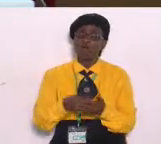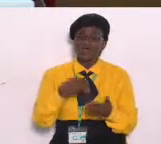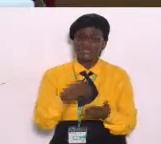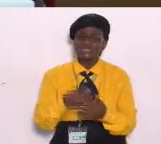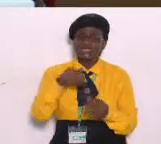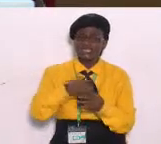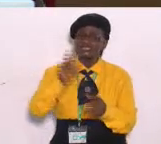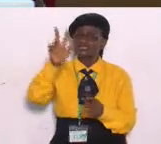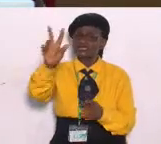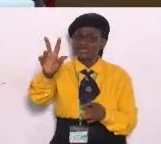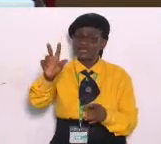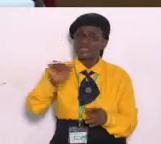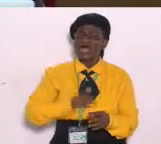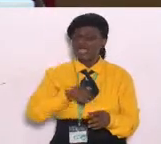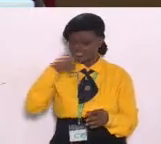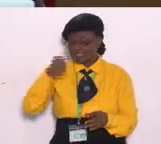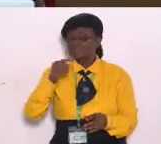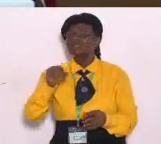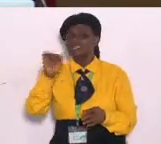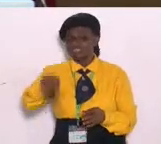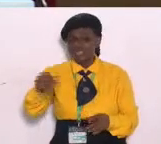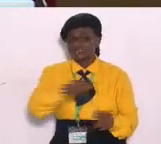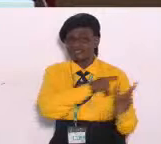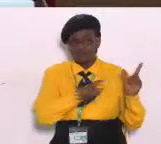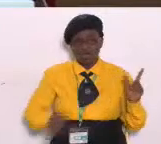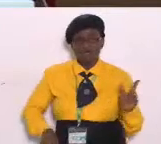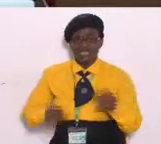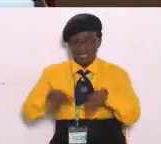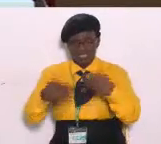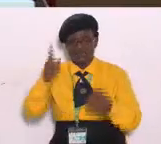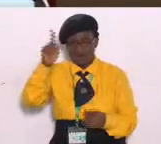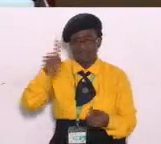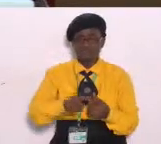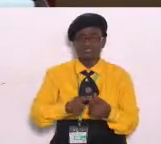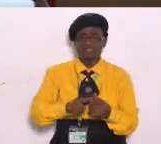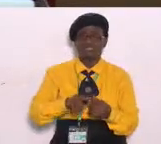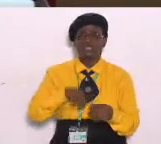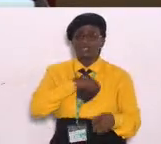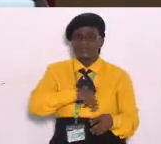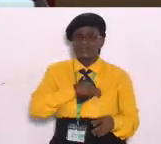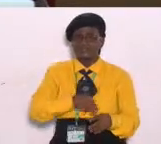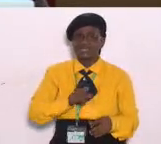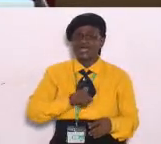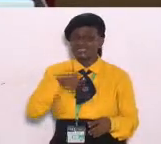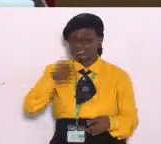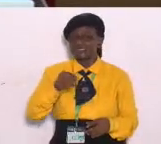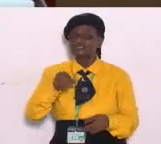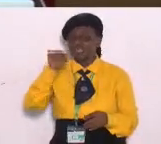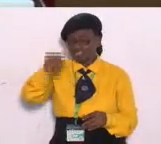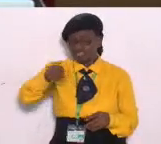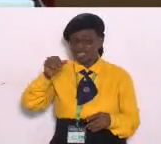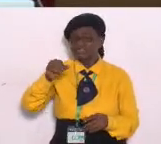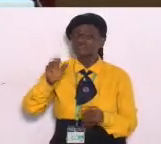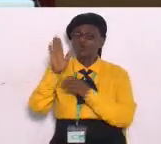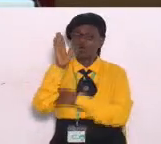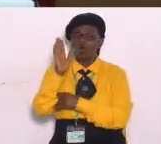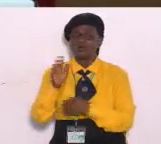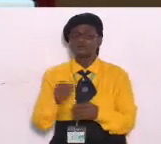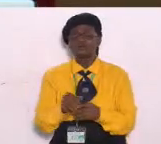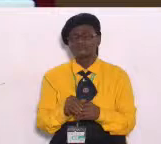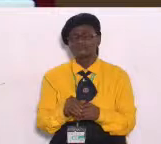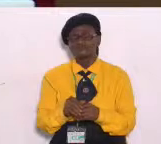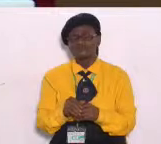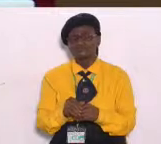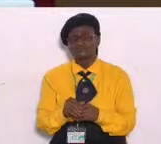I said, yes, Lord. Give one third to this ministry. I said, yes, Lord. I was hoping he would ask me to keep the remaining two